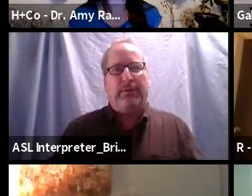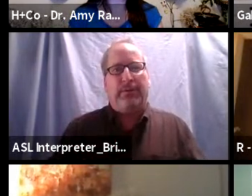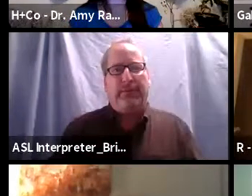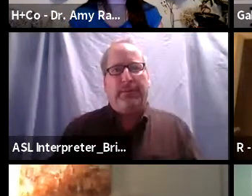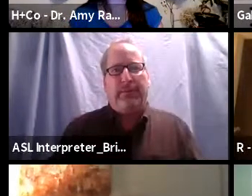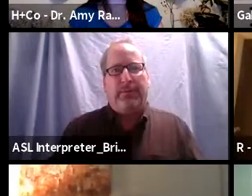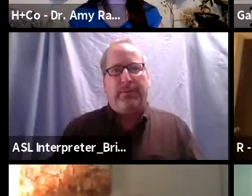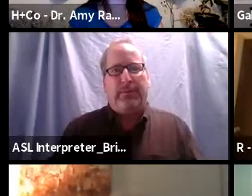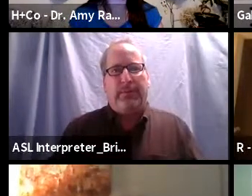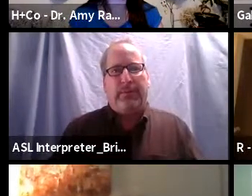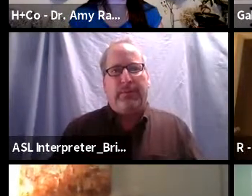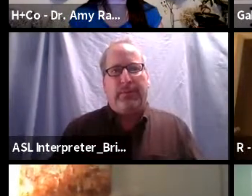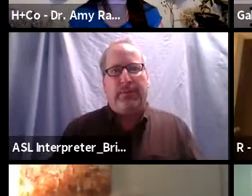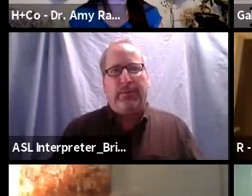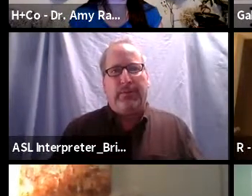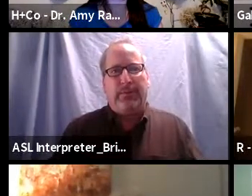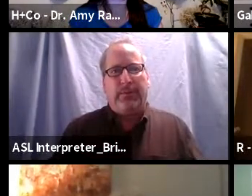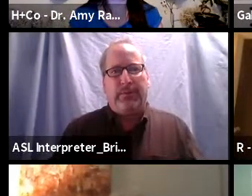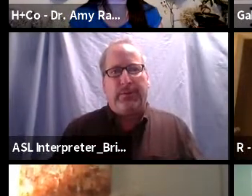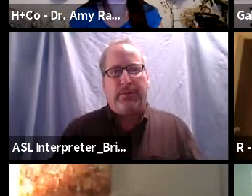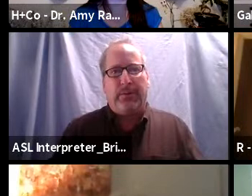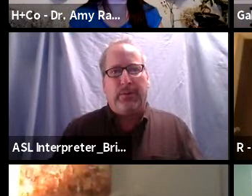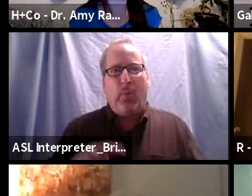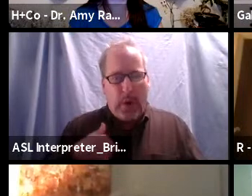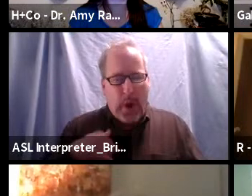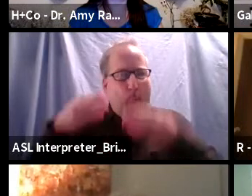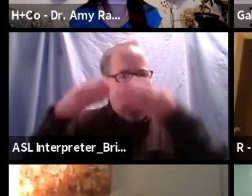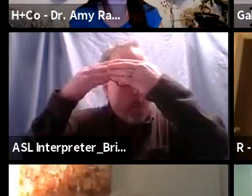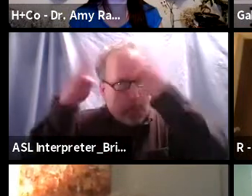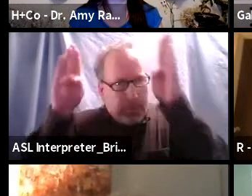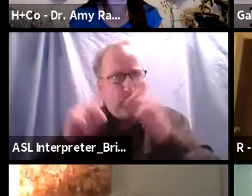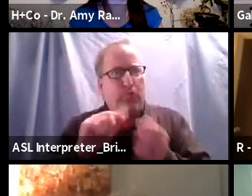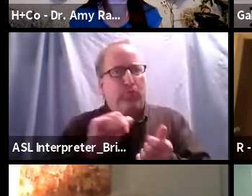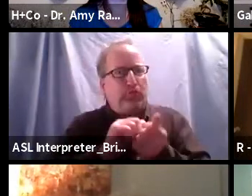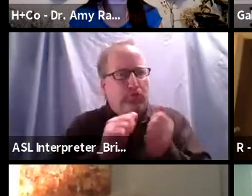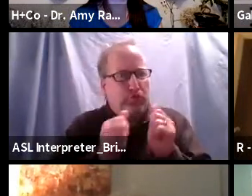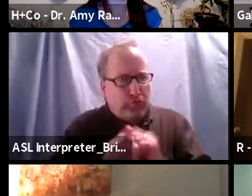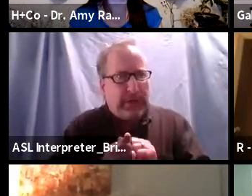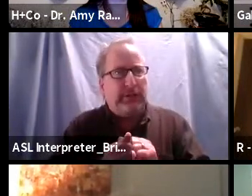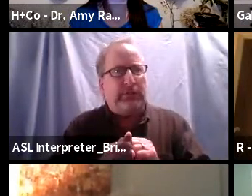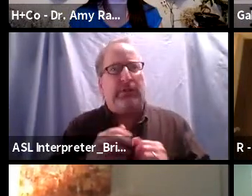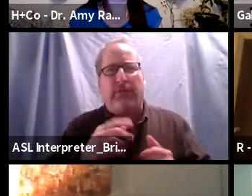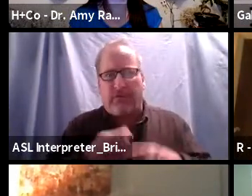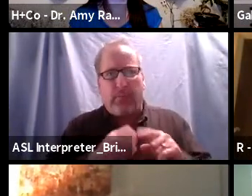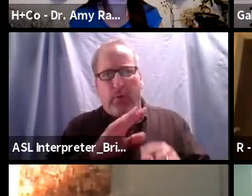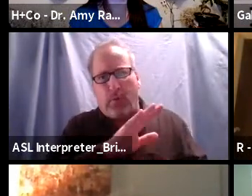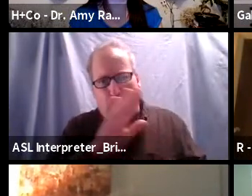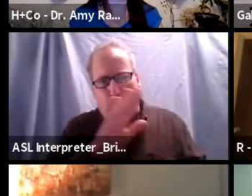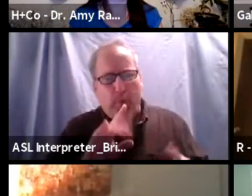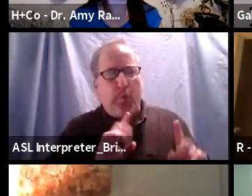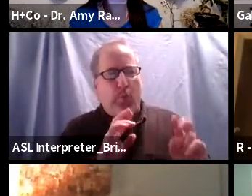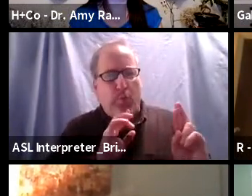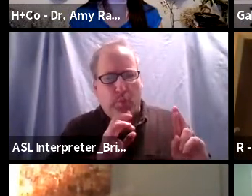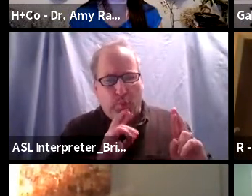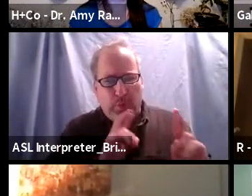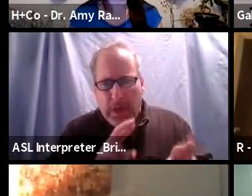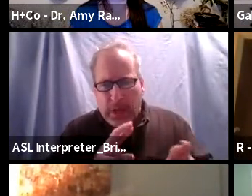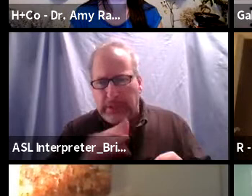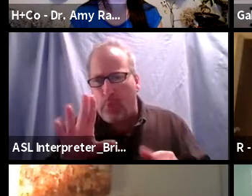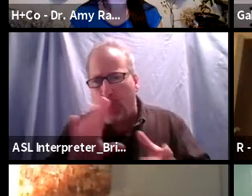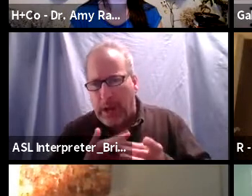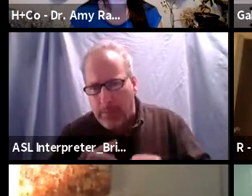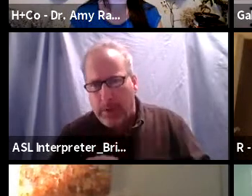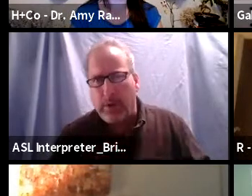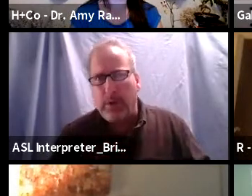kind of a process thing, although we're definitely open to changing and all the responses and comments from you all. We are also